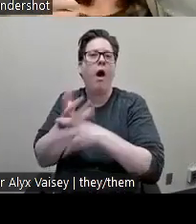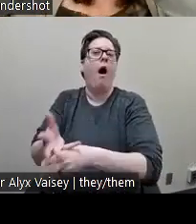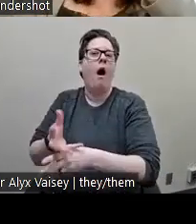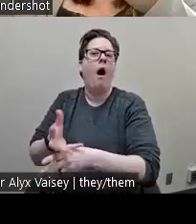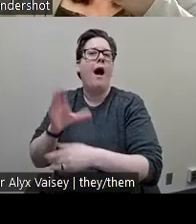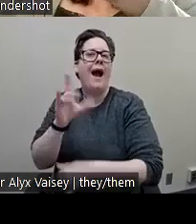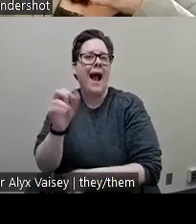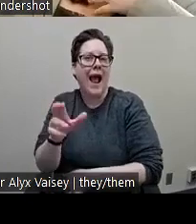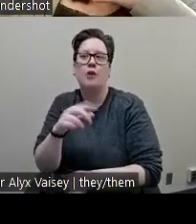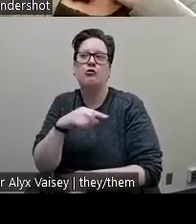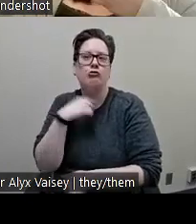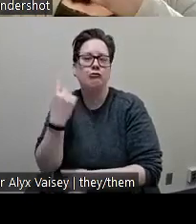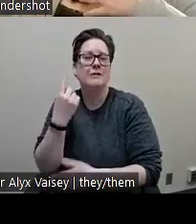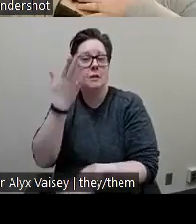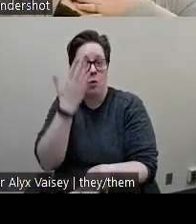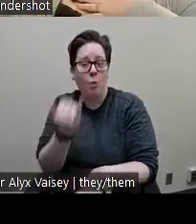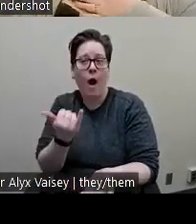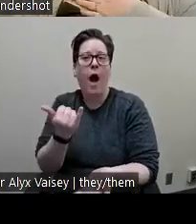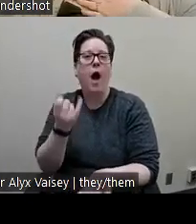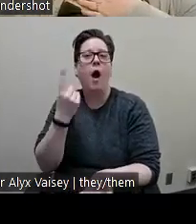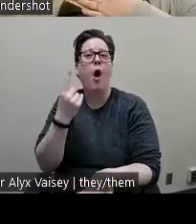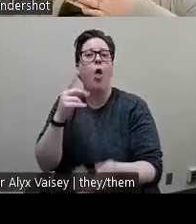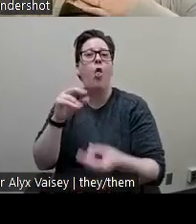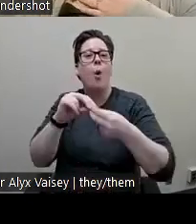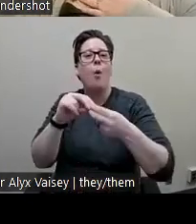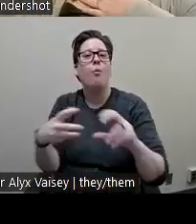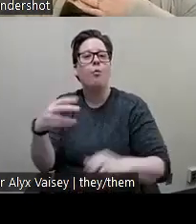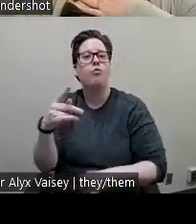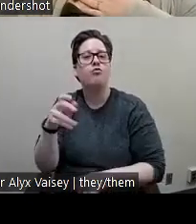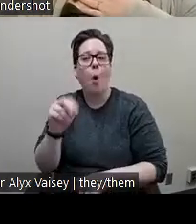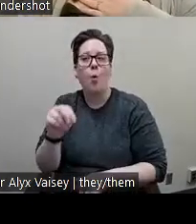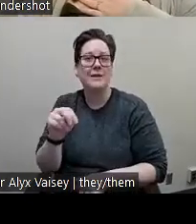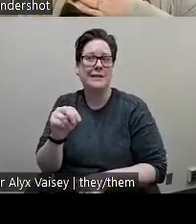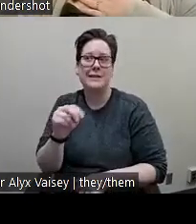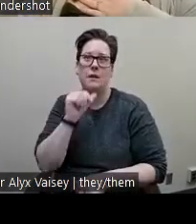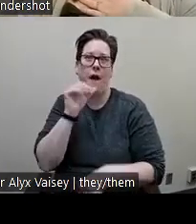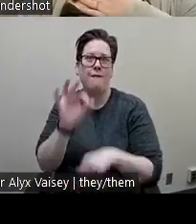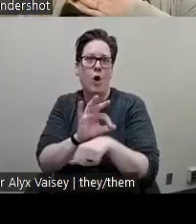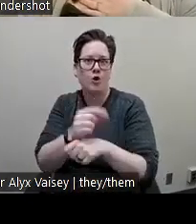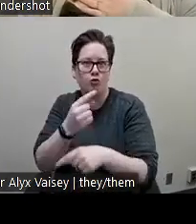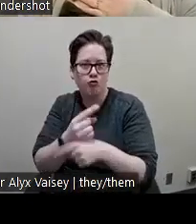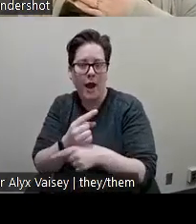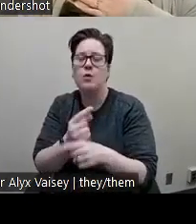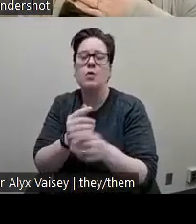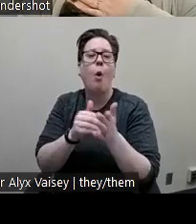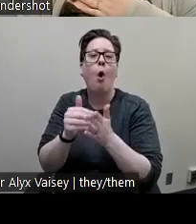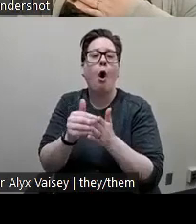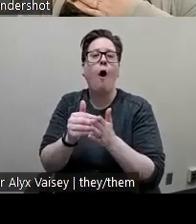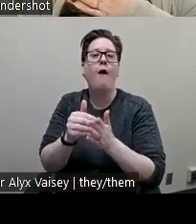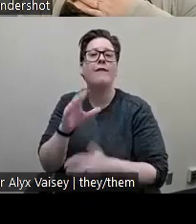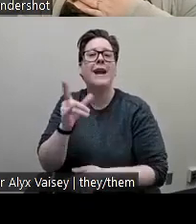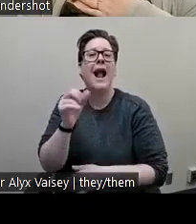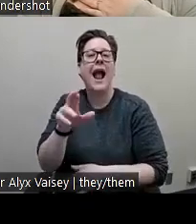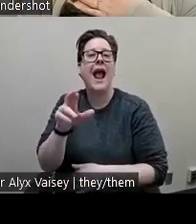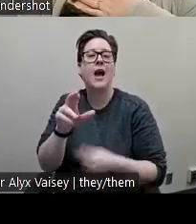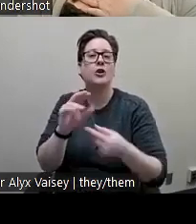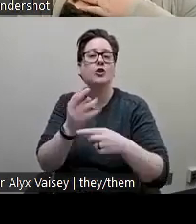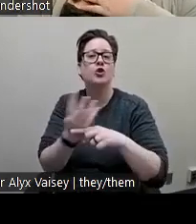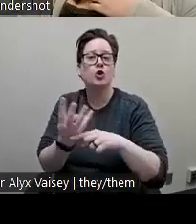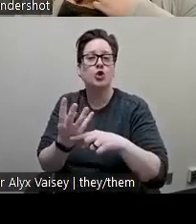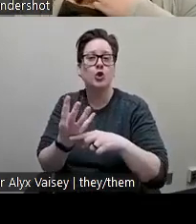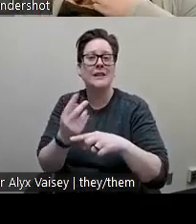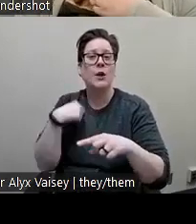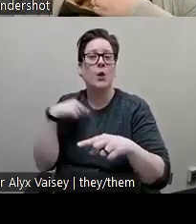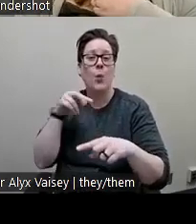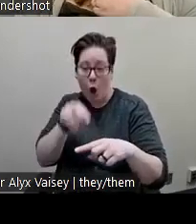might make these proteins not function. So a lot of these genes, these cancer genes that we're looking at, their role is to keep us from getting